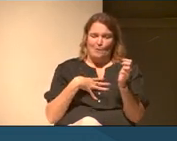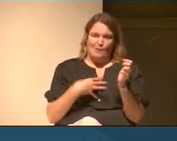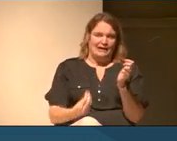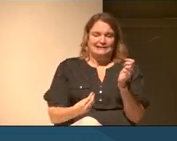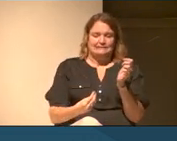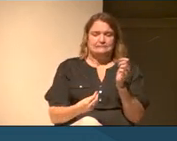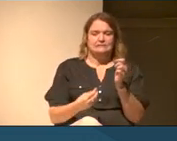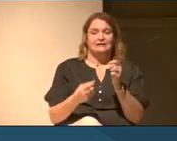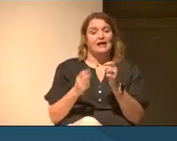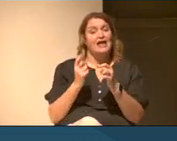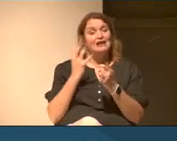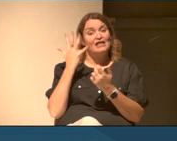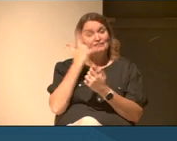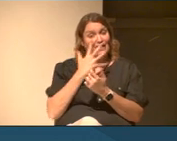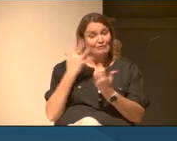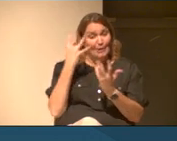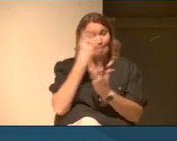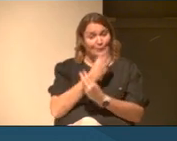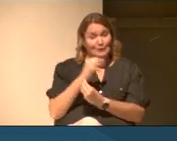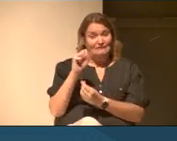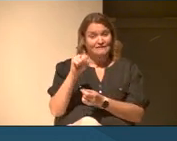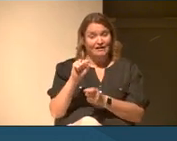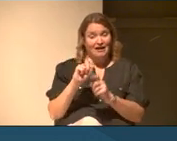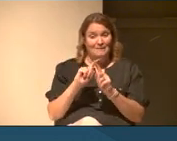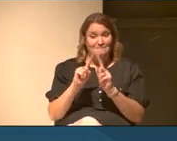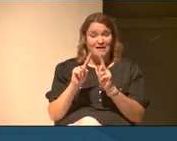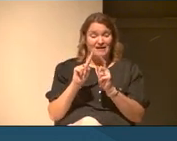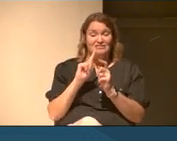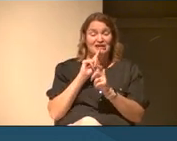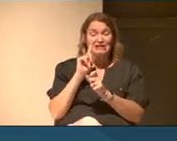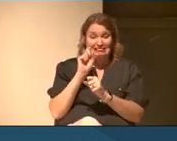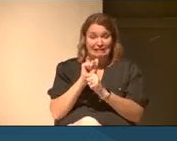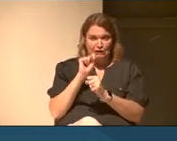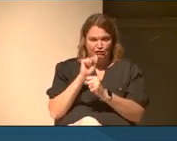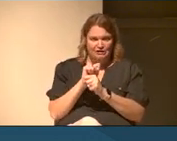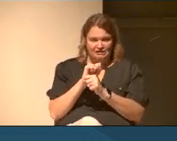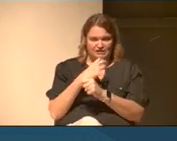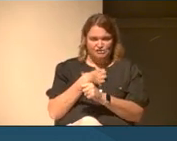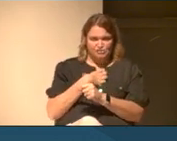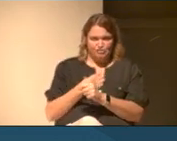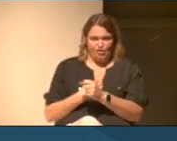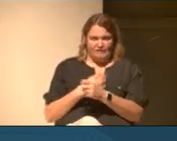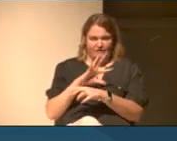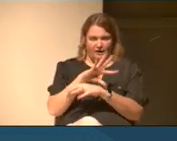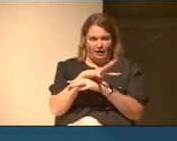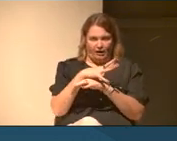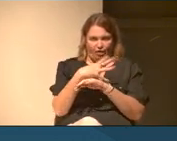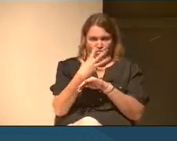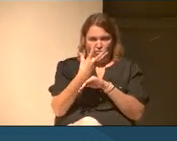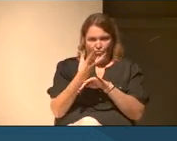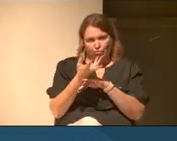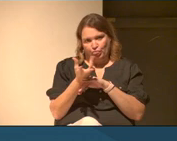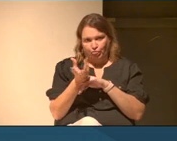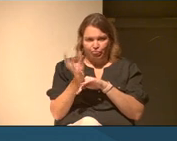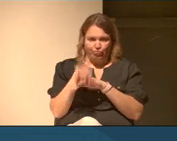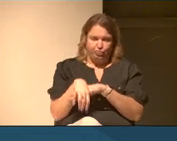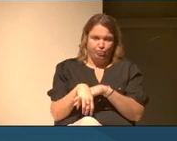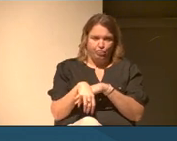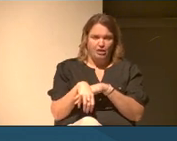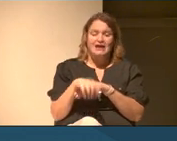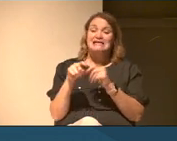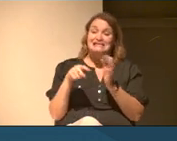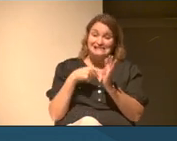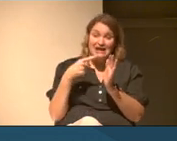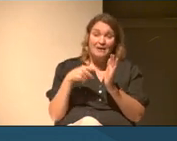And they look kind of beautiful in a way, but they're actually starving to death. It's not a good thing. And often, sometimes they can recover, but